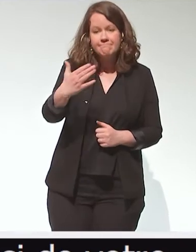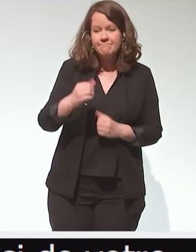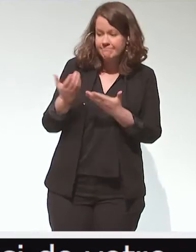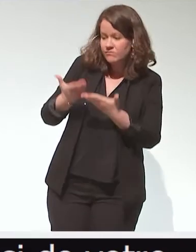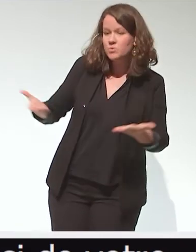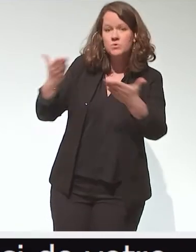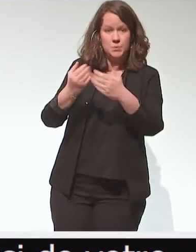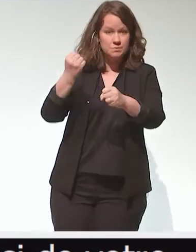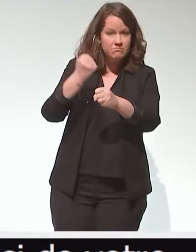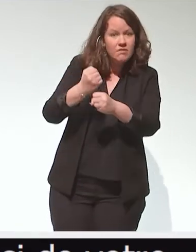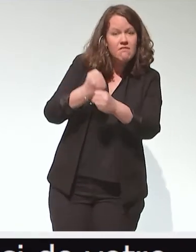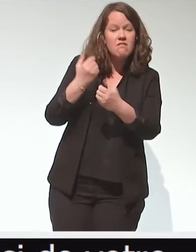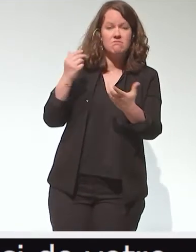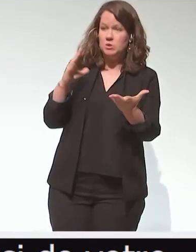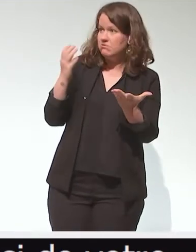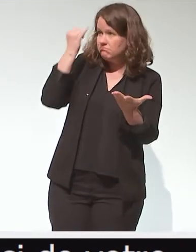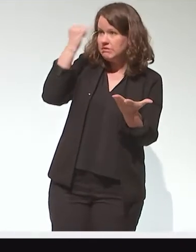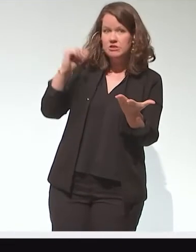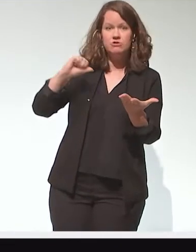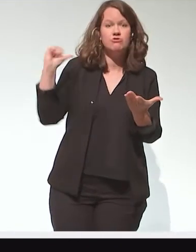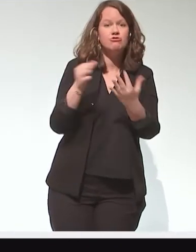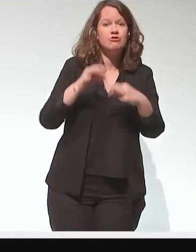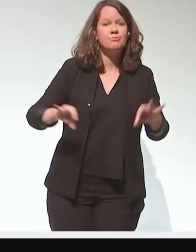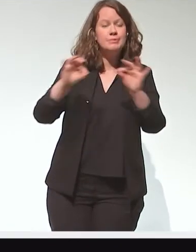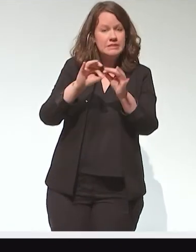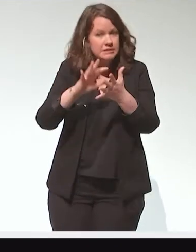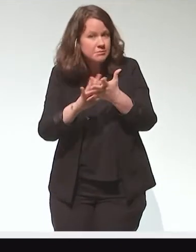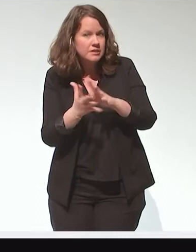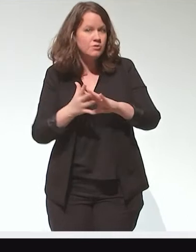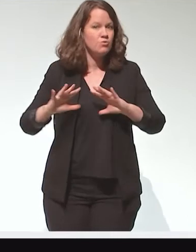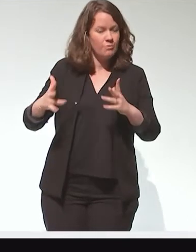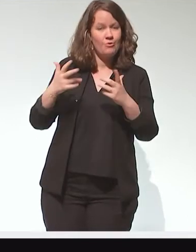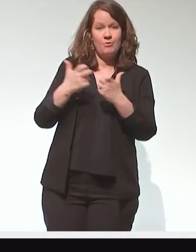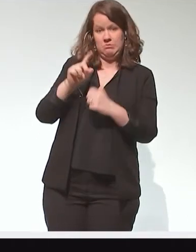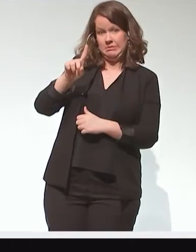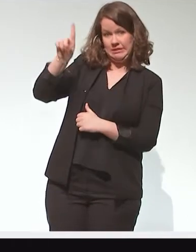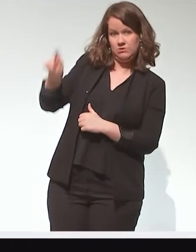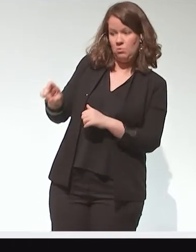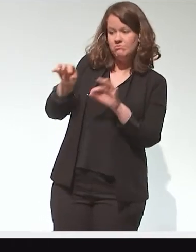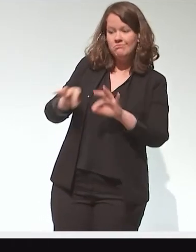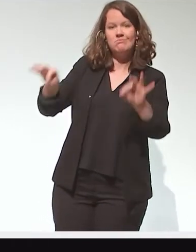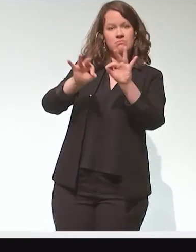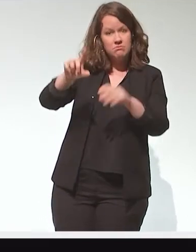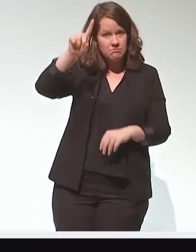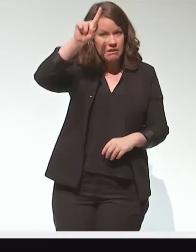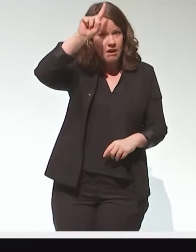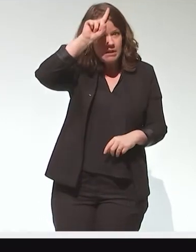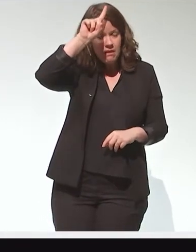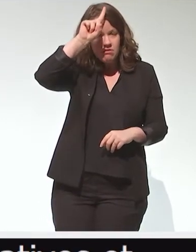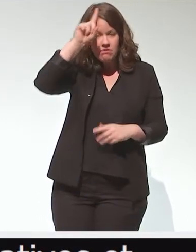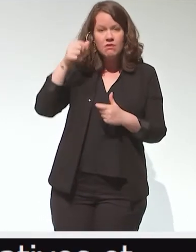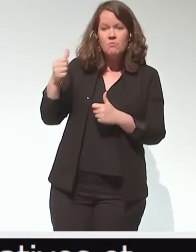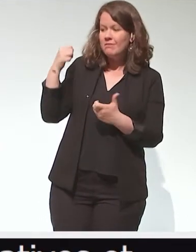More about employment, more about best practice that was recently implemented. What about Germany? Has